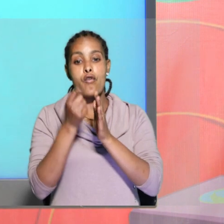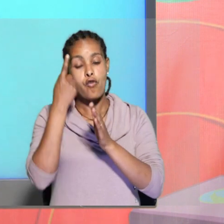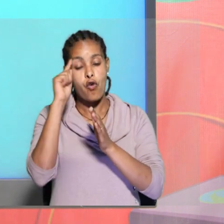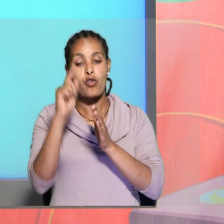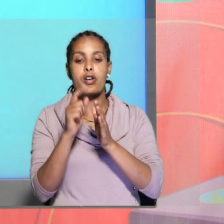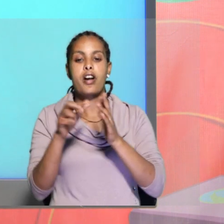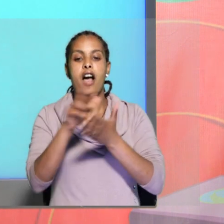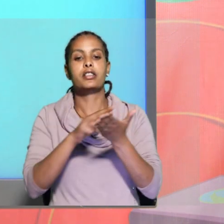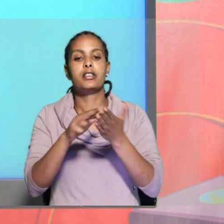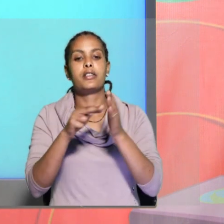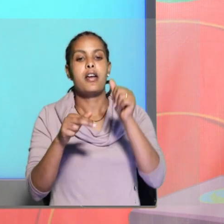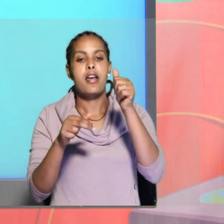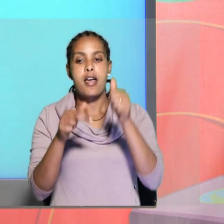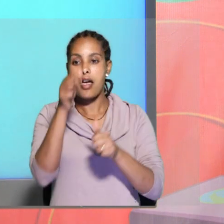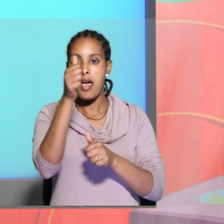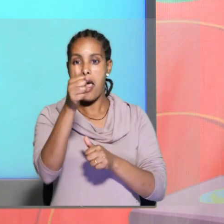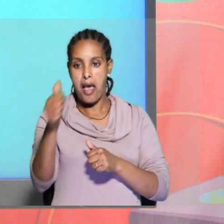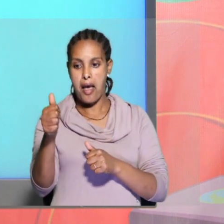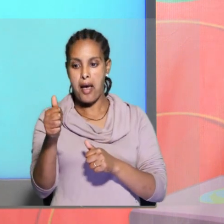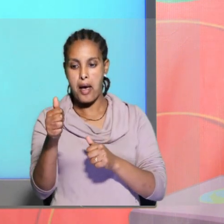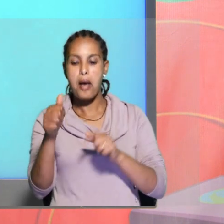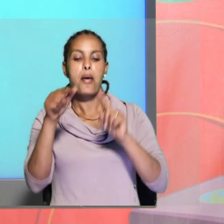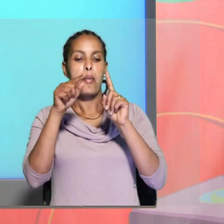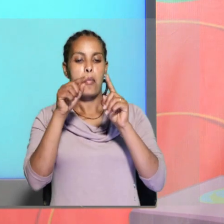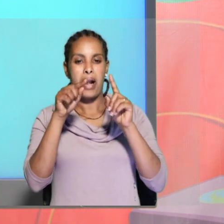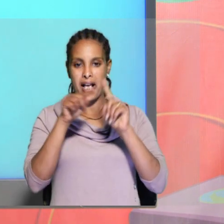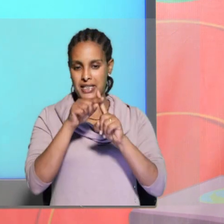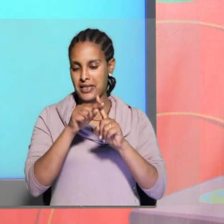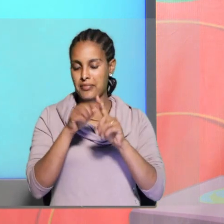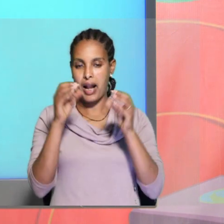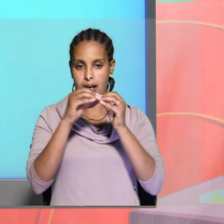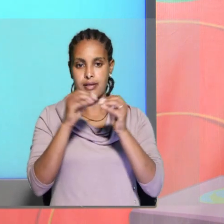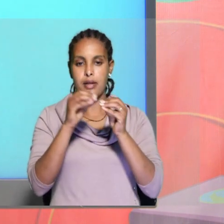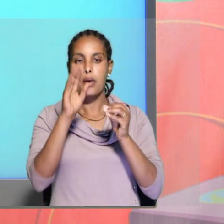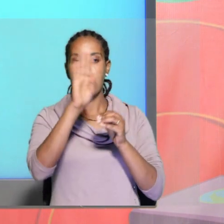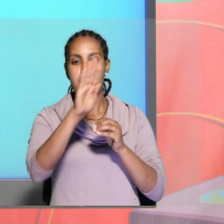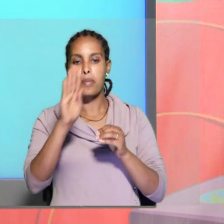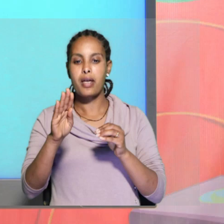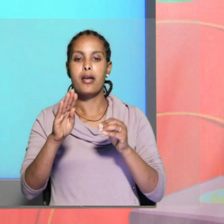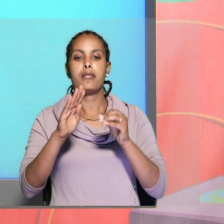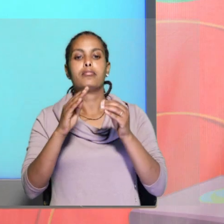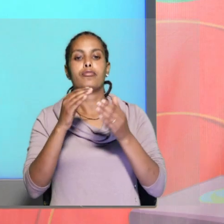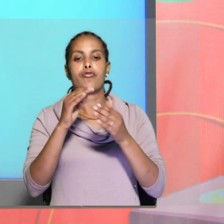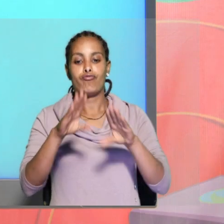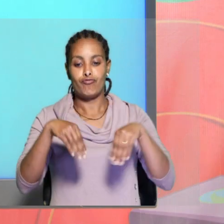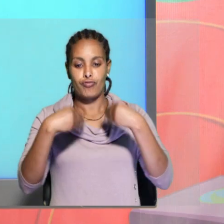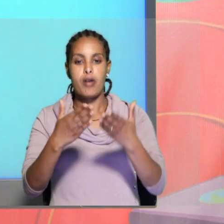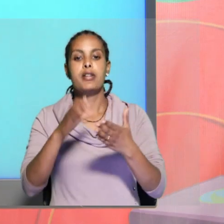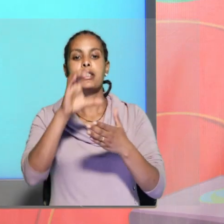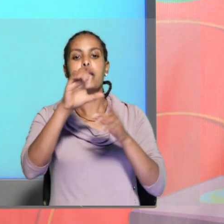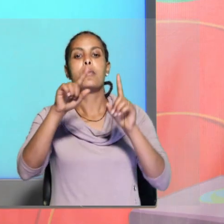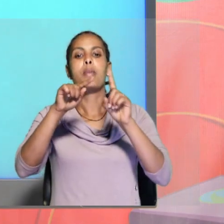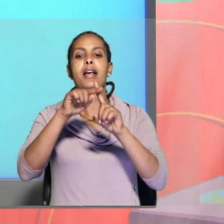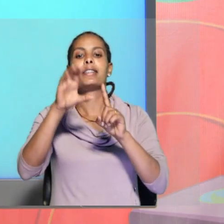type AA plus BB to form C plus